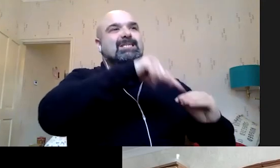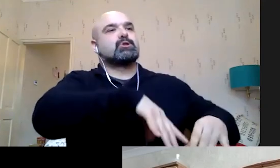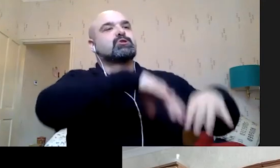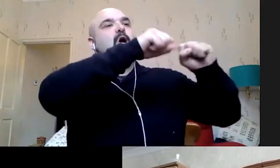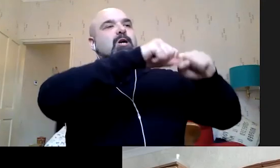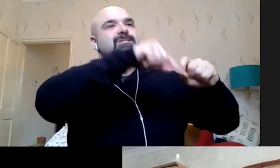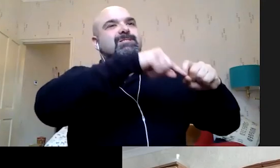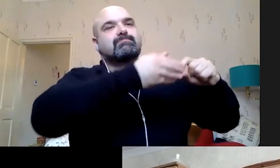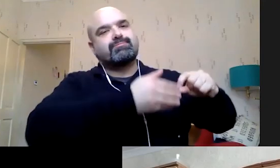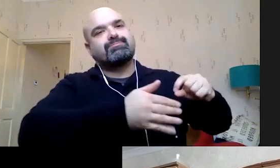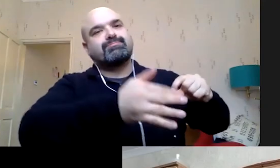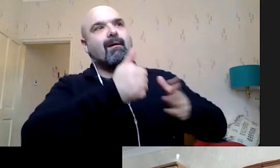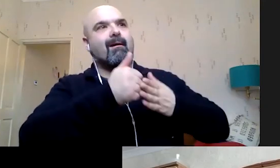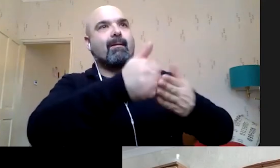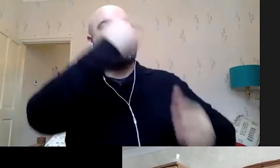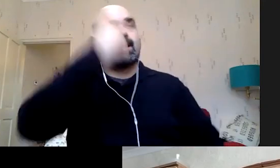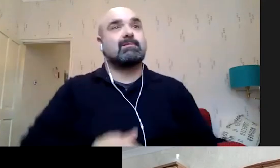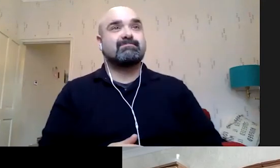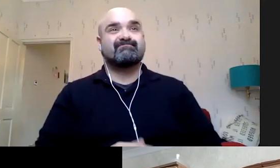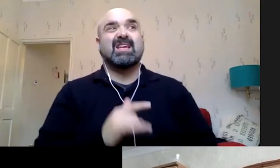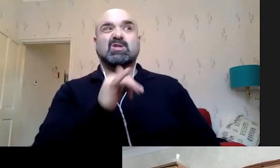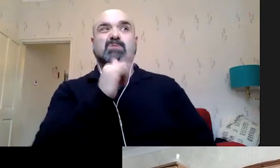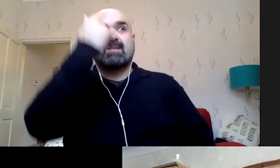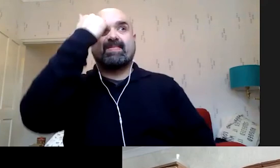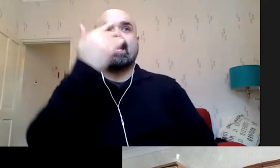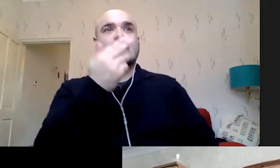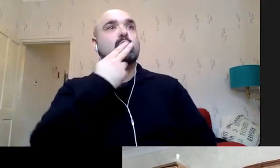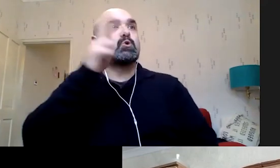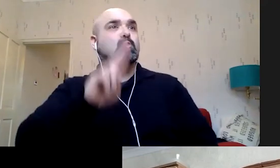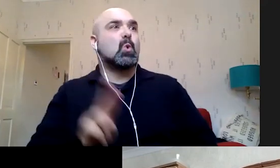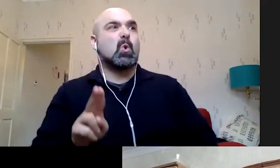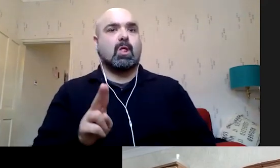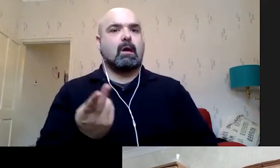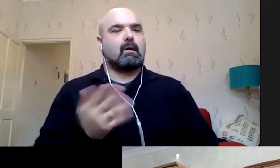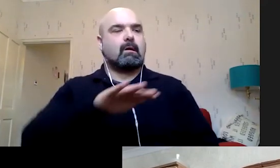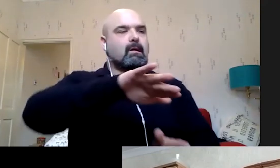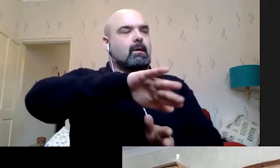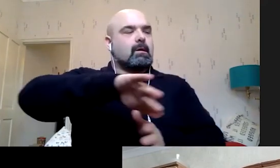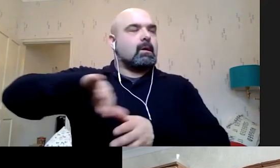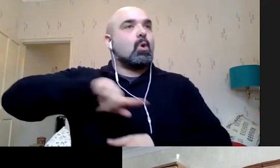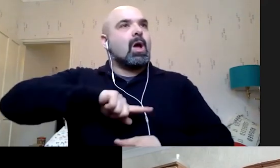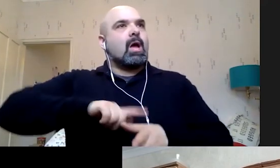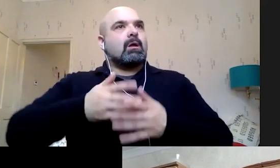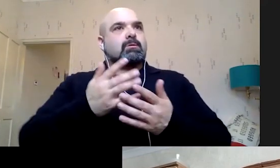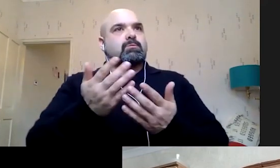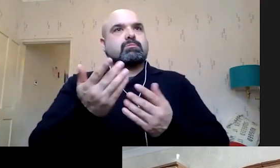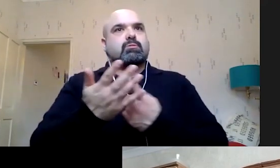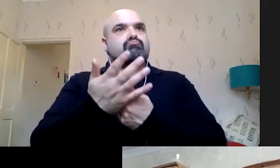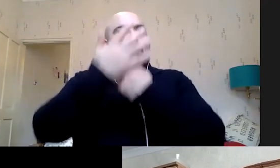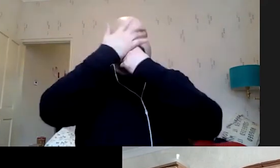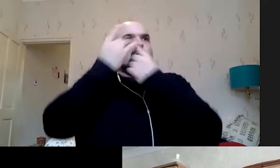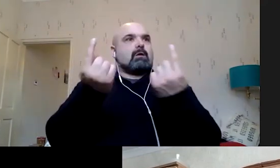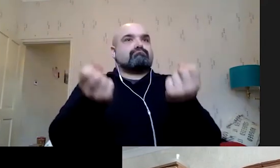to sometimes brush aside, either because they're just too overwhelmed and too busy, or because